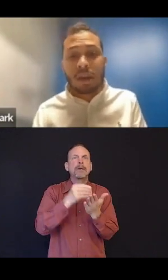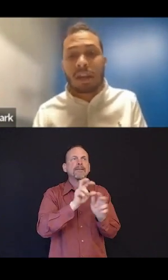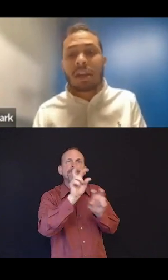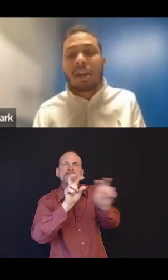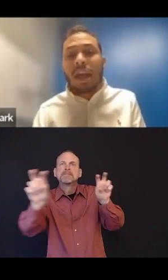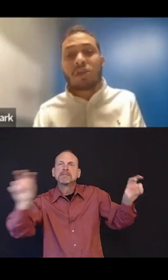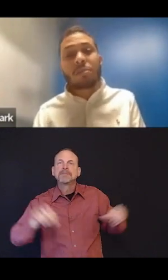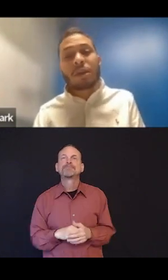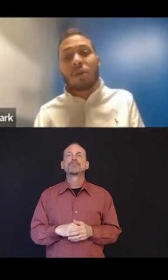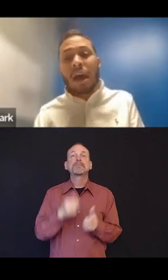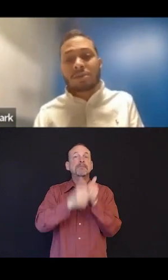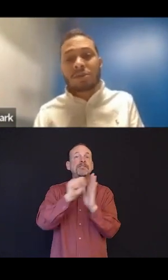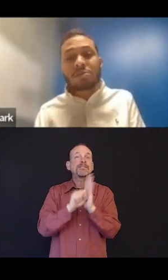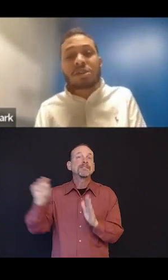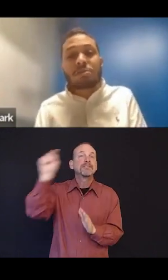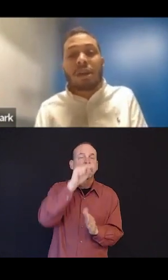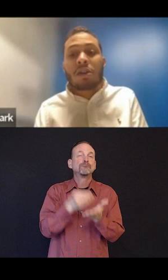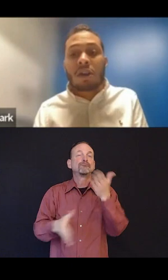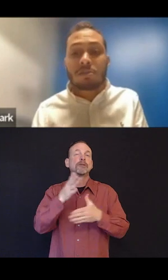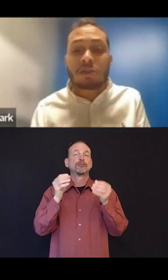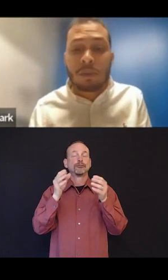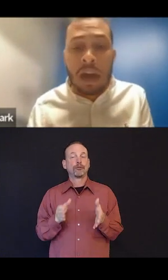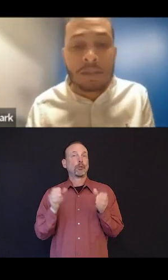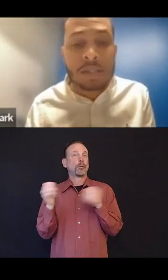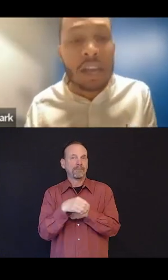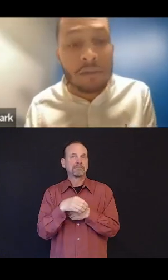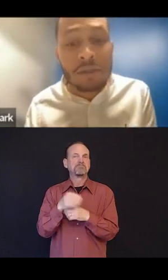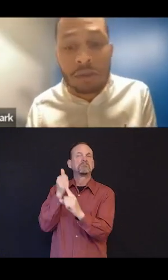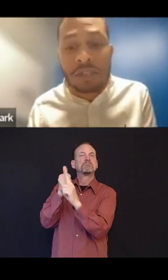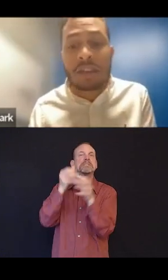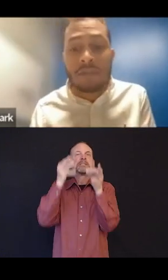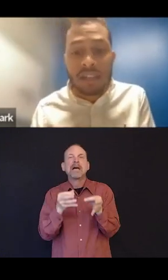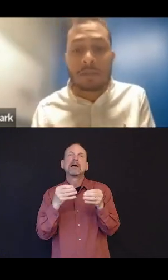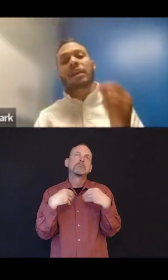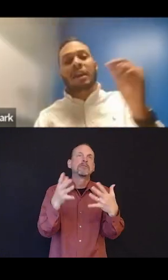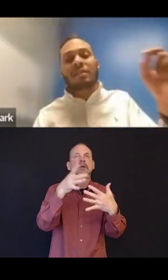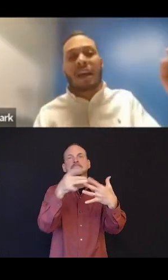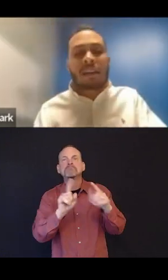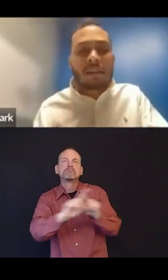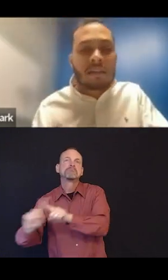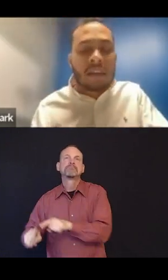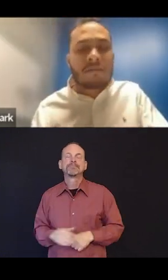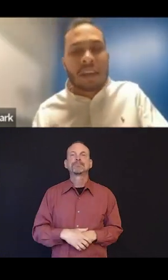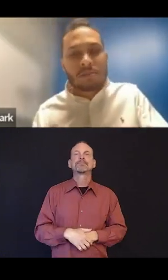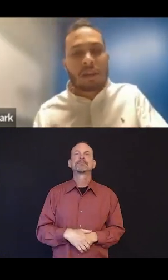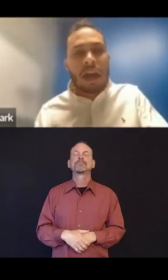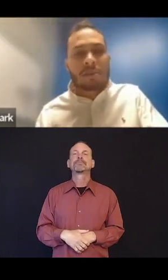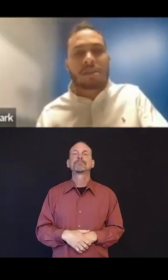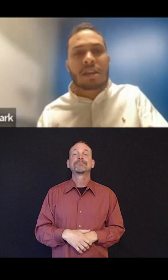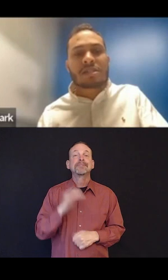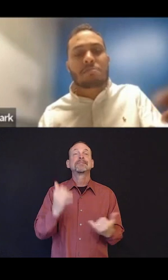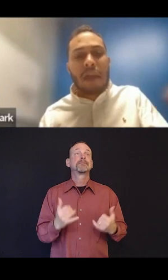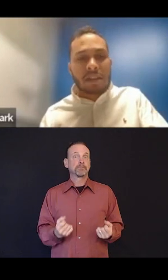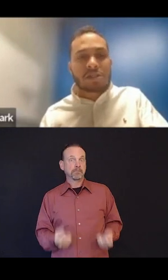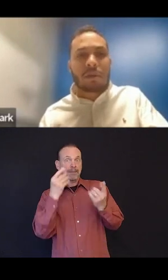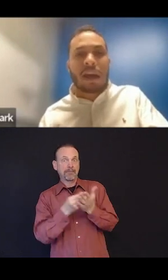to put your money, and you could pick one option or spread your money across multiple options if you choose the investment. Again, that investment